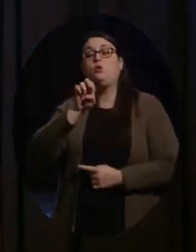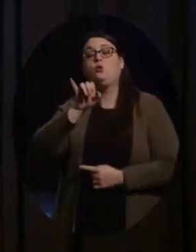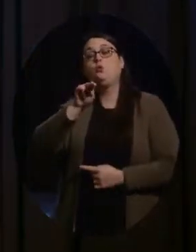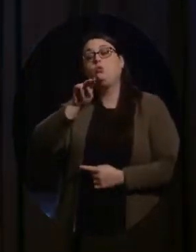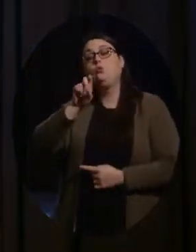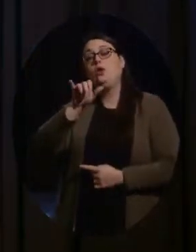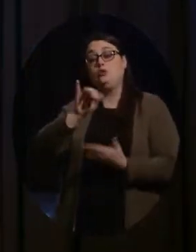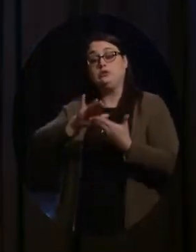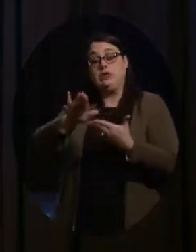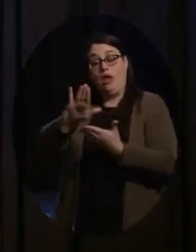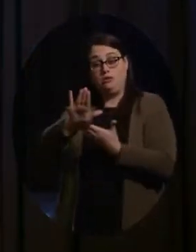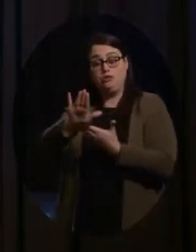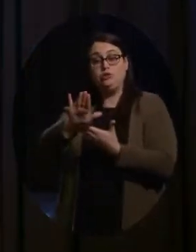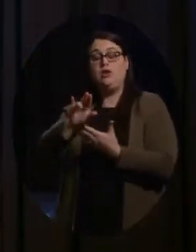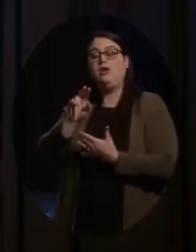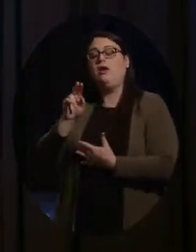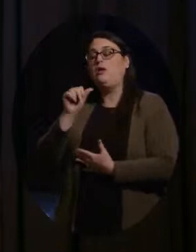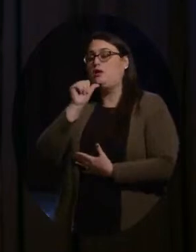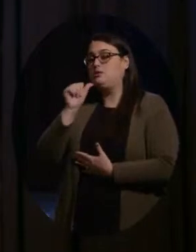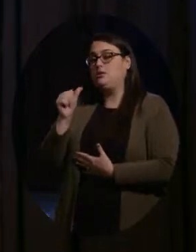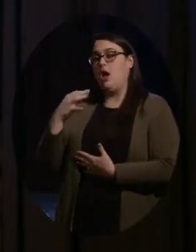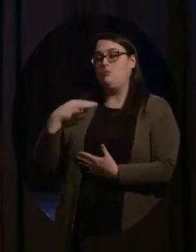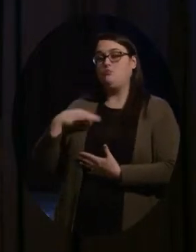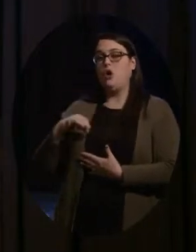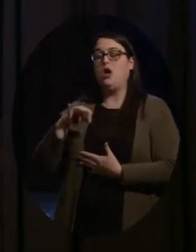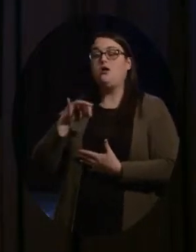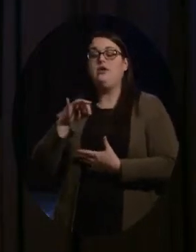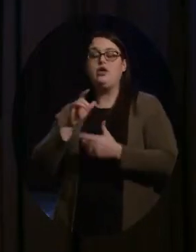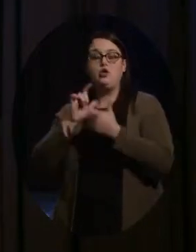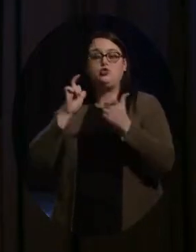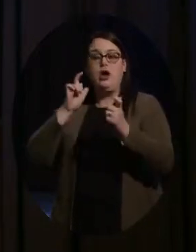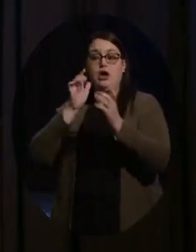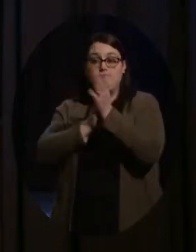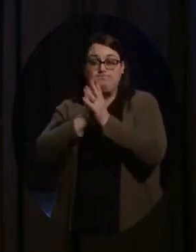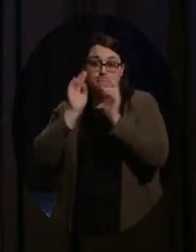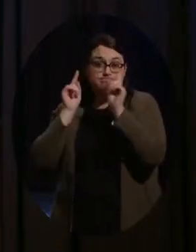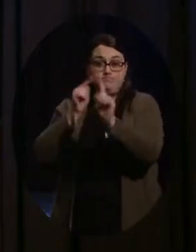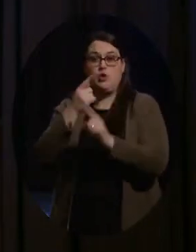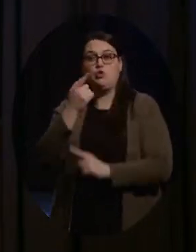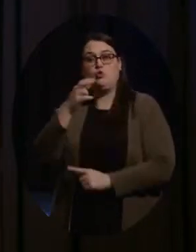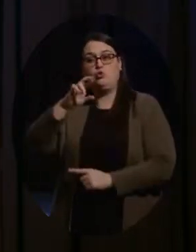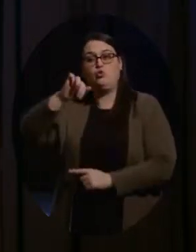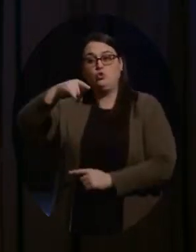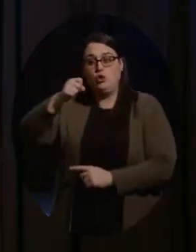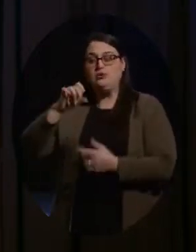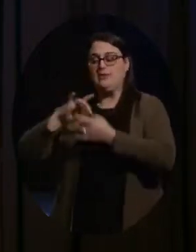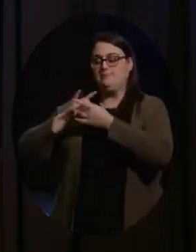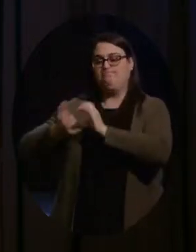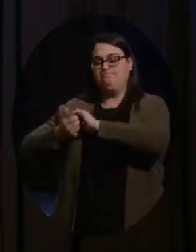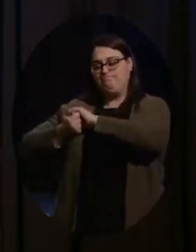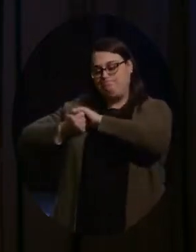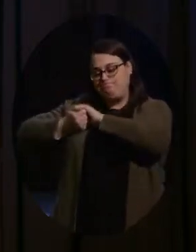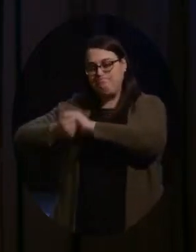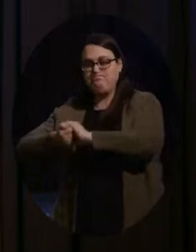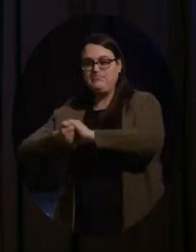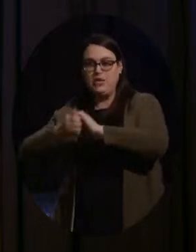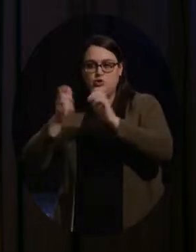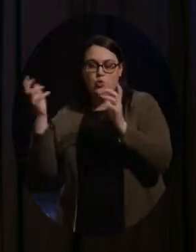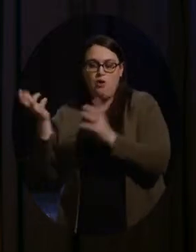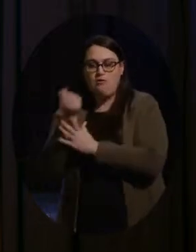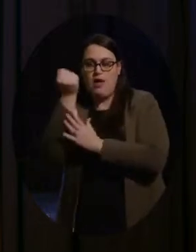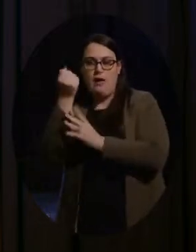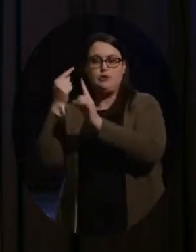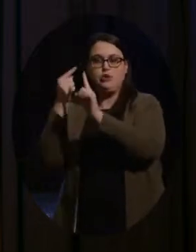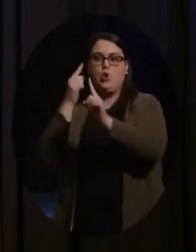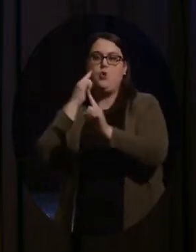Community College and the nonprofit Greater Aspirations Program, better known as GRASP, have linked arms with us to accomplish this goal